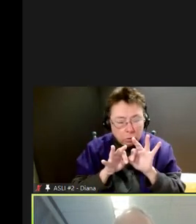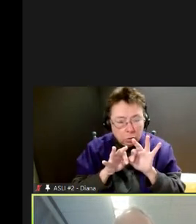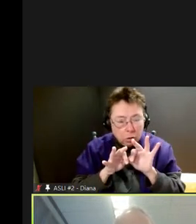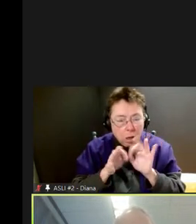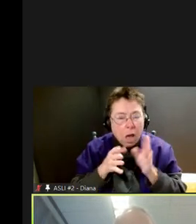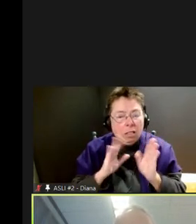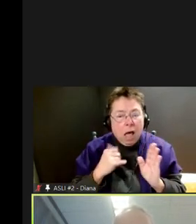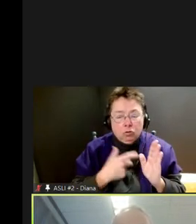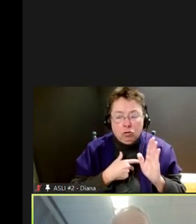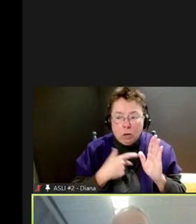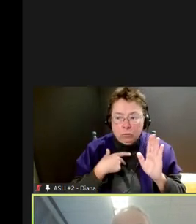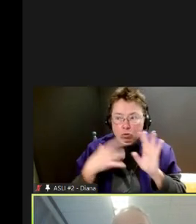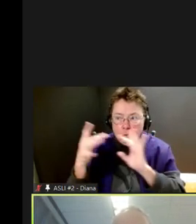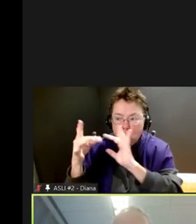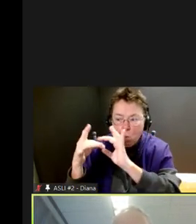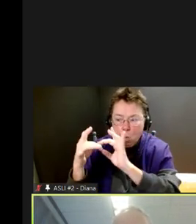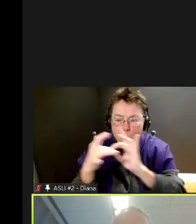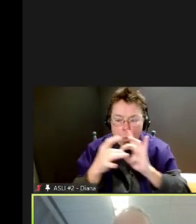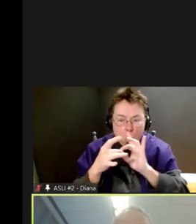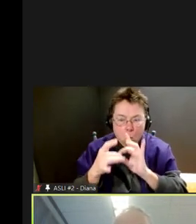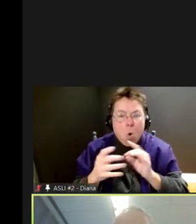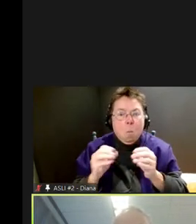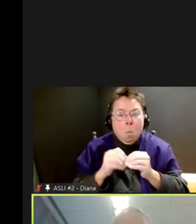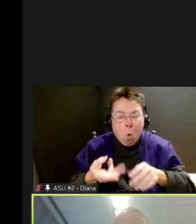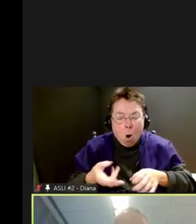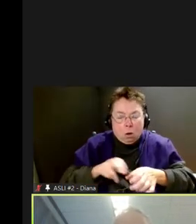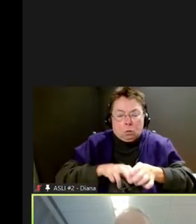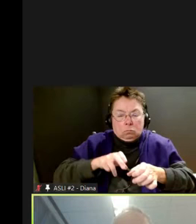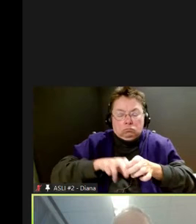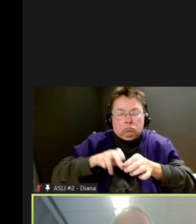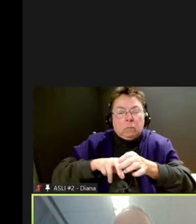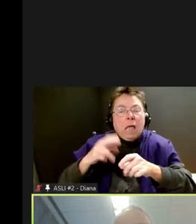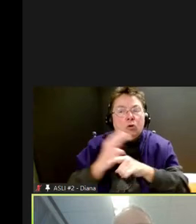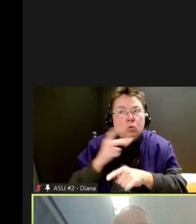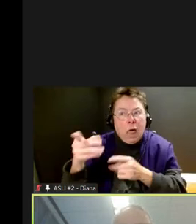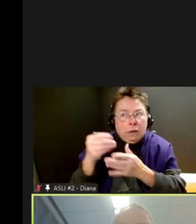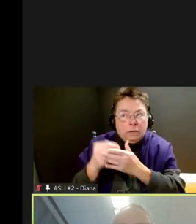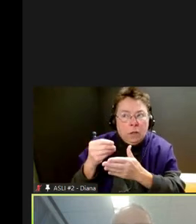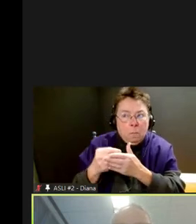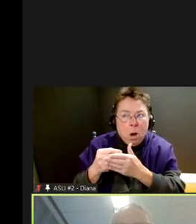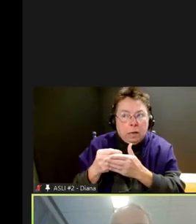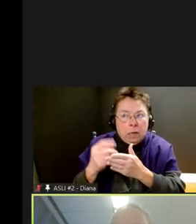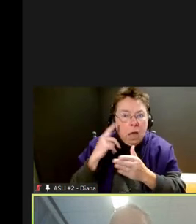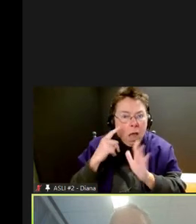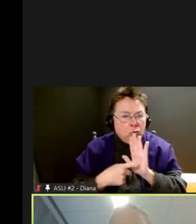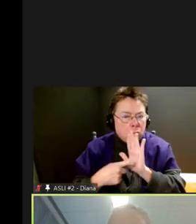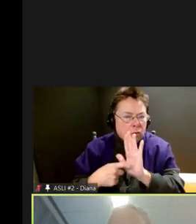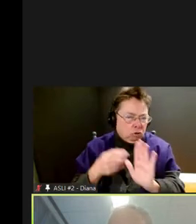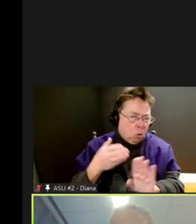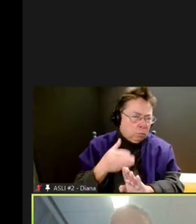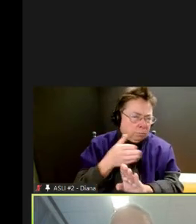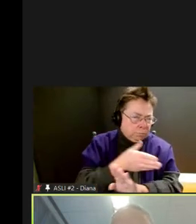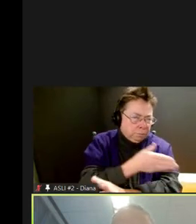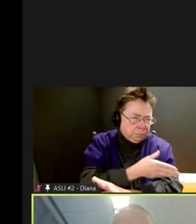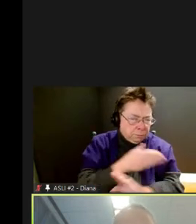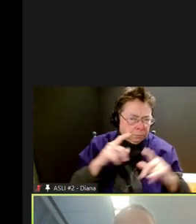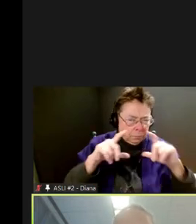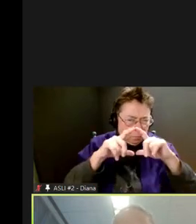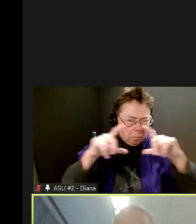bridge into higher ridership levels by utilizing those fundings as we showed on the prior pages.